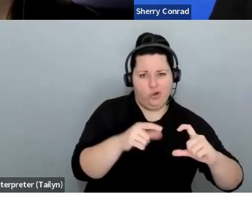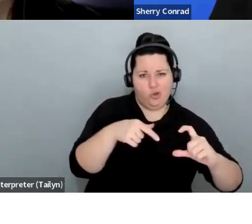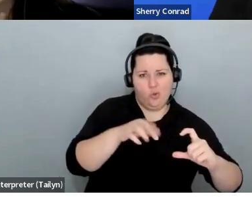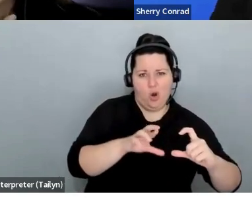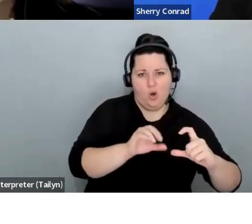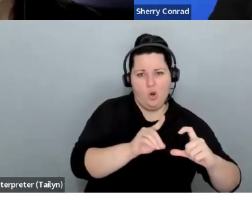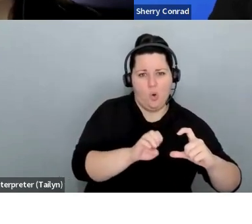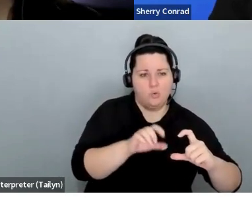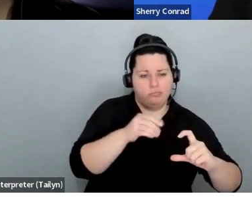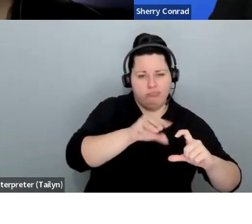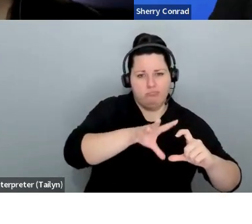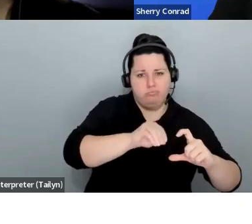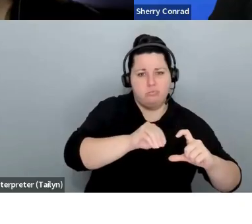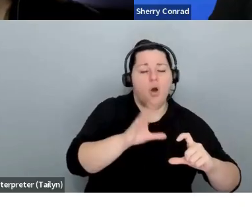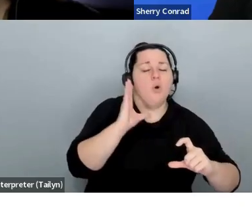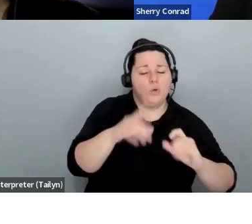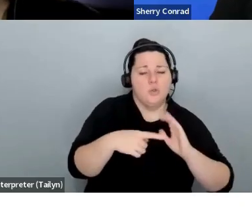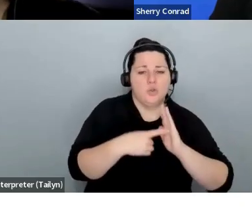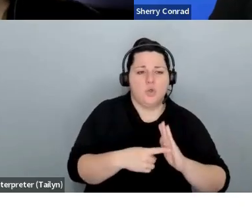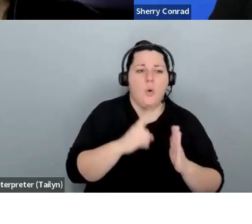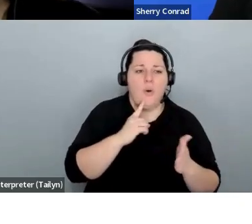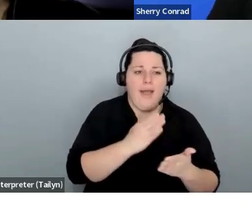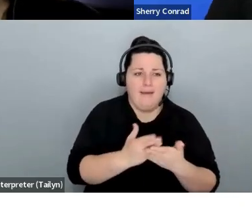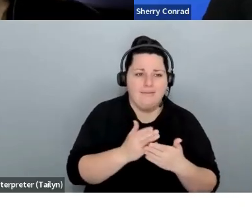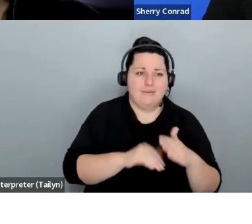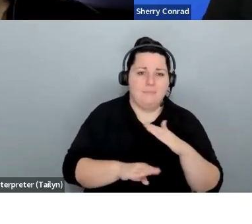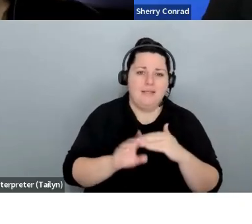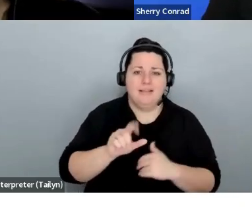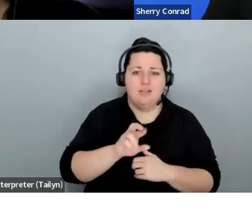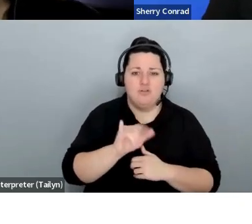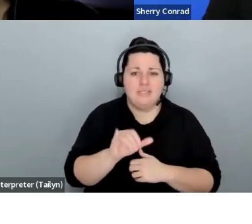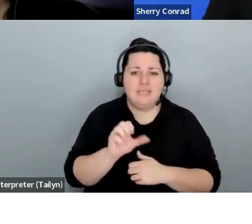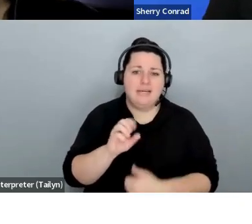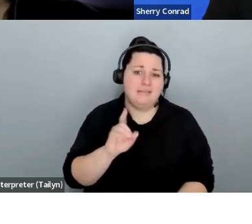those evidence-based literacy specially designed instruction